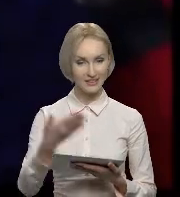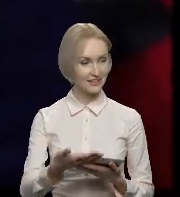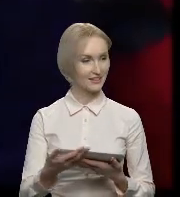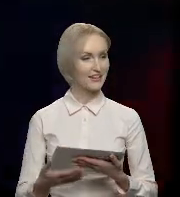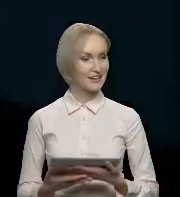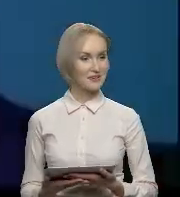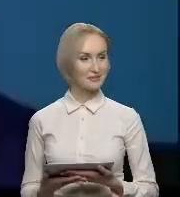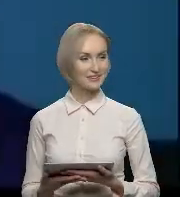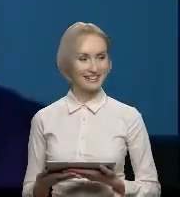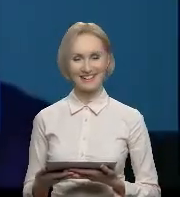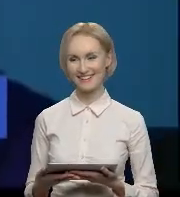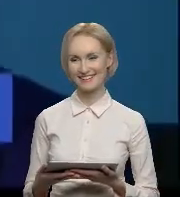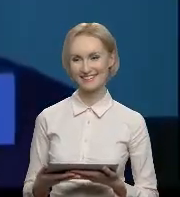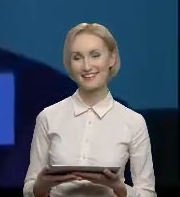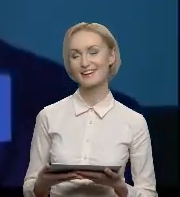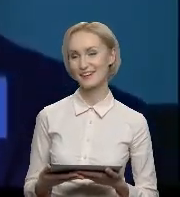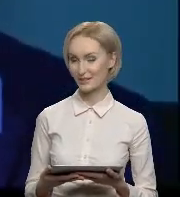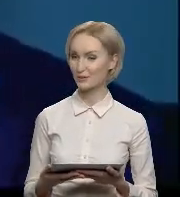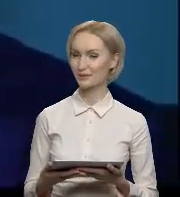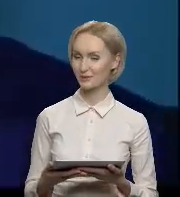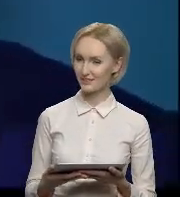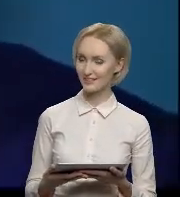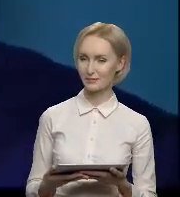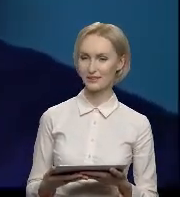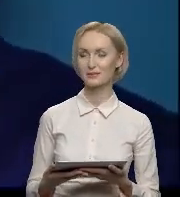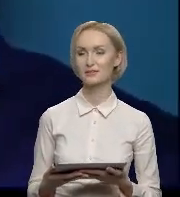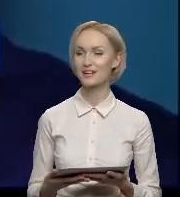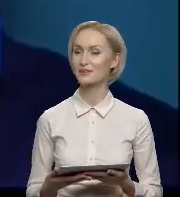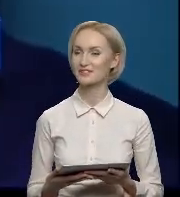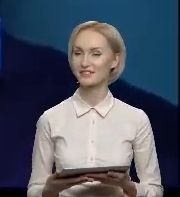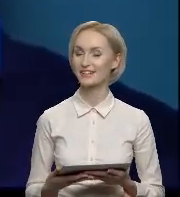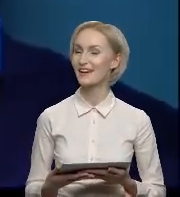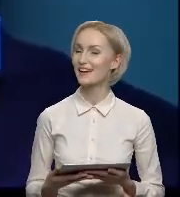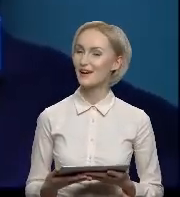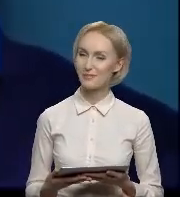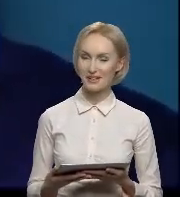I'm hoping that she will realize